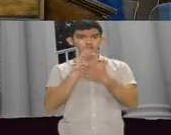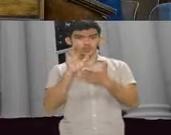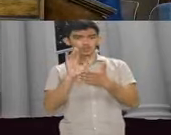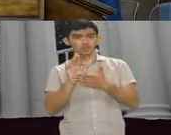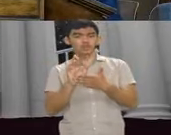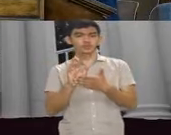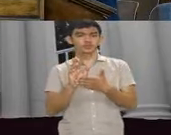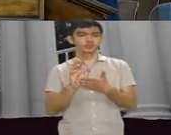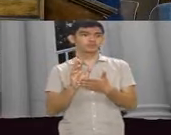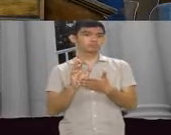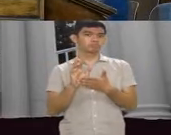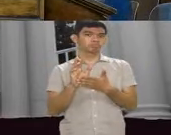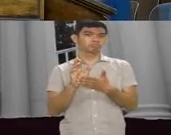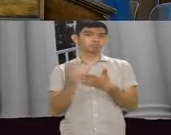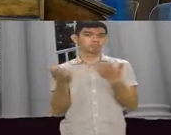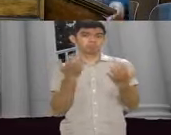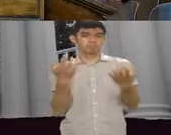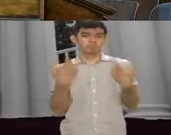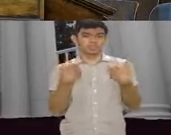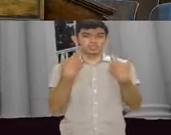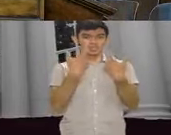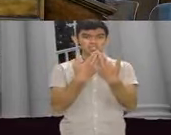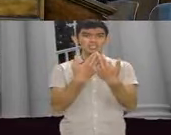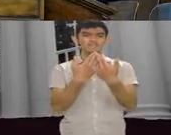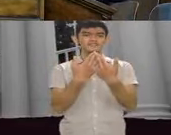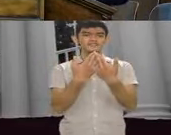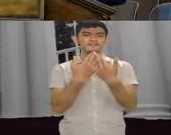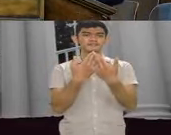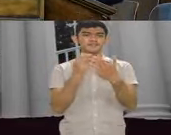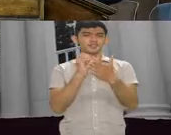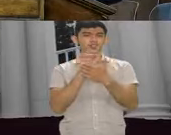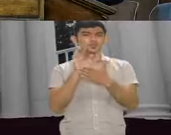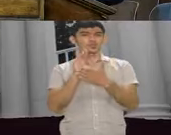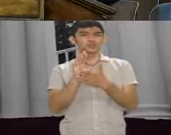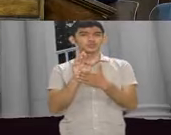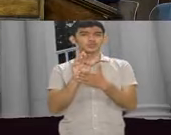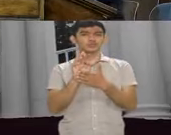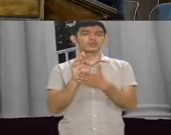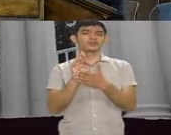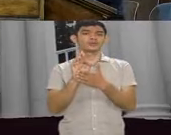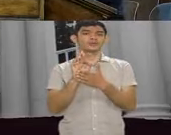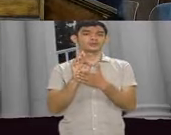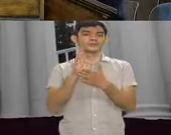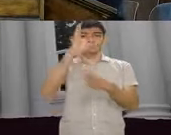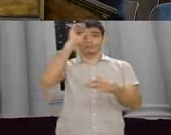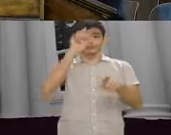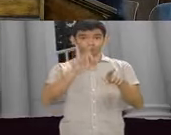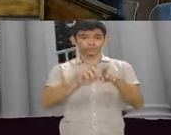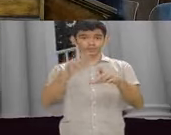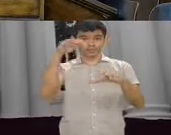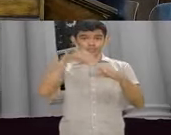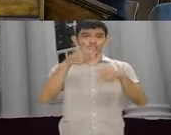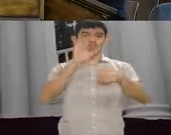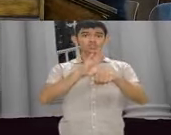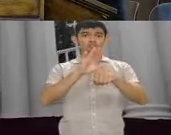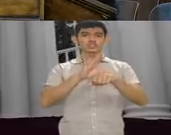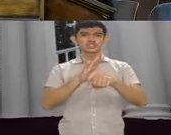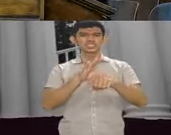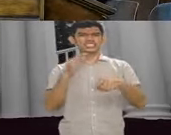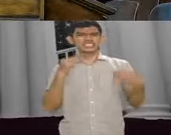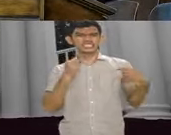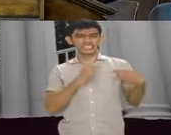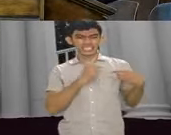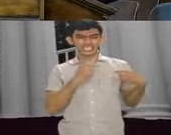or kanang karelasyon nato, pero igsuon nato sa simbahan nga namatian. Sakit